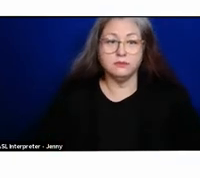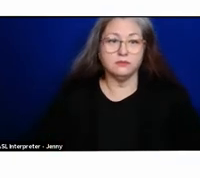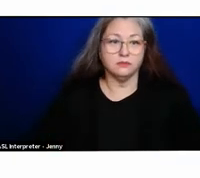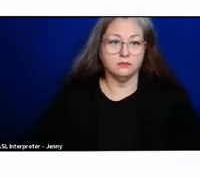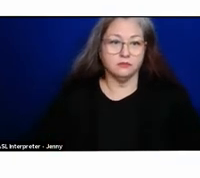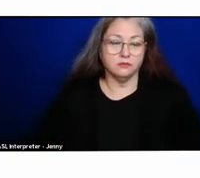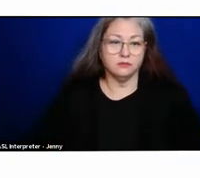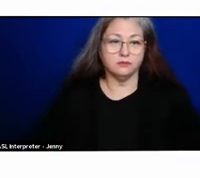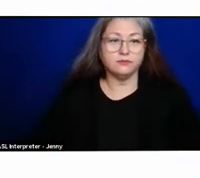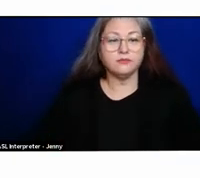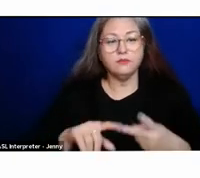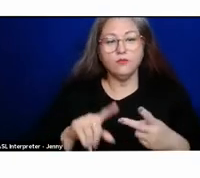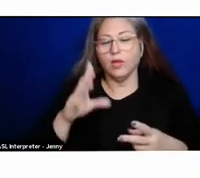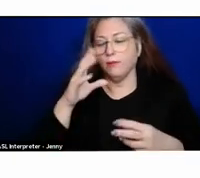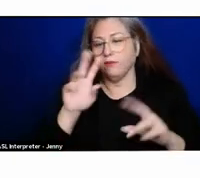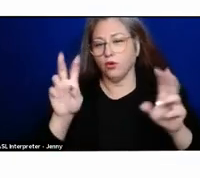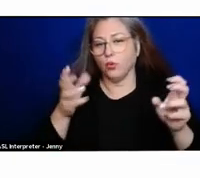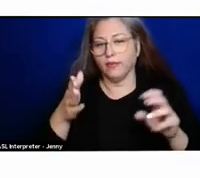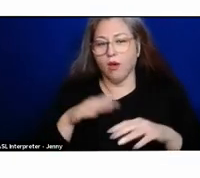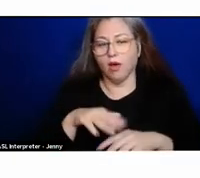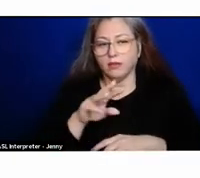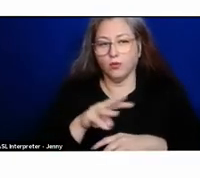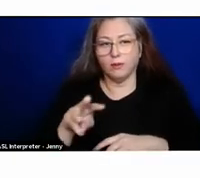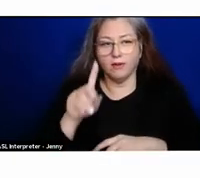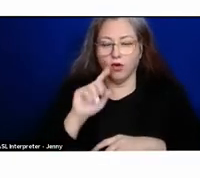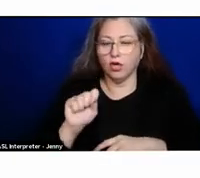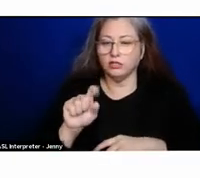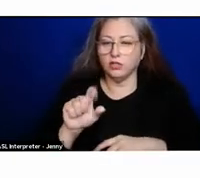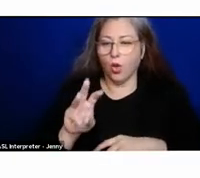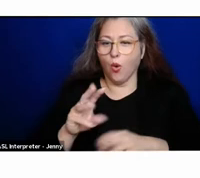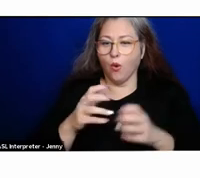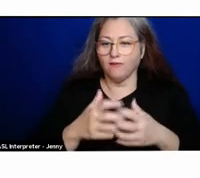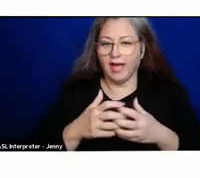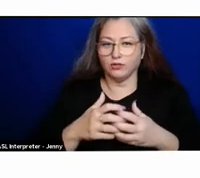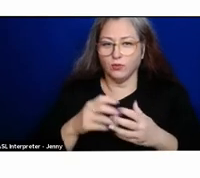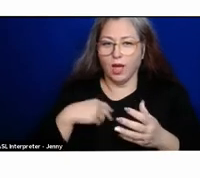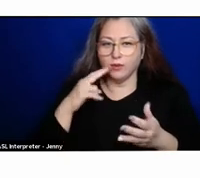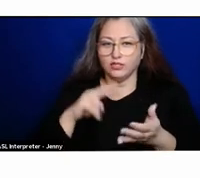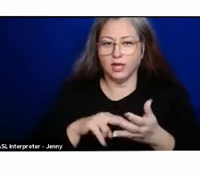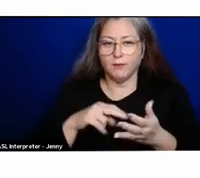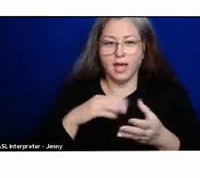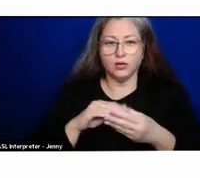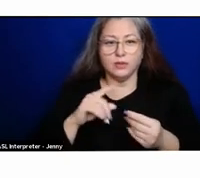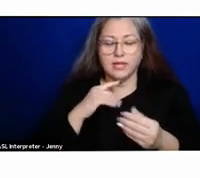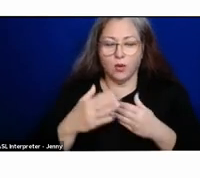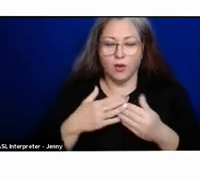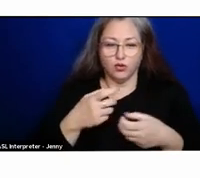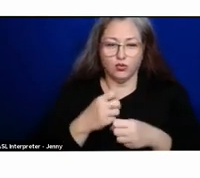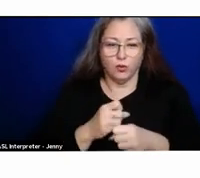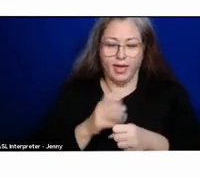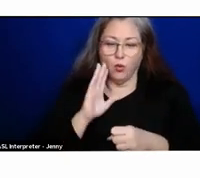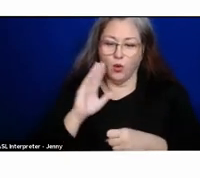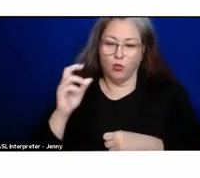So there's a really beautiful quote on the website of Slow Factory. I'm just going to check my notes. Everything you make returns to the